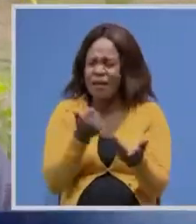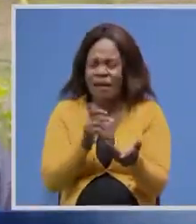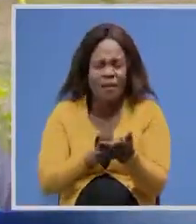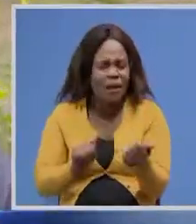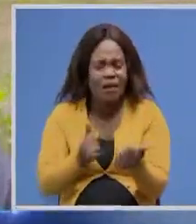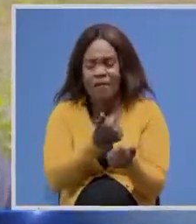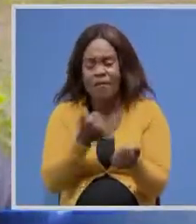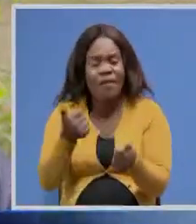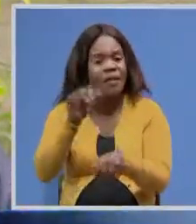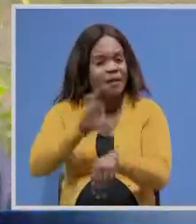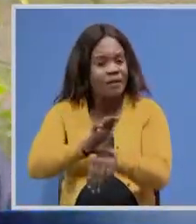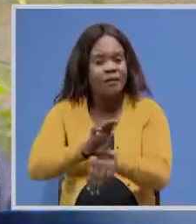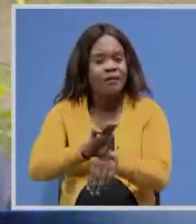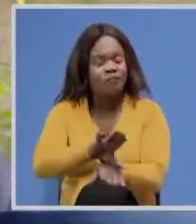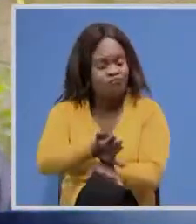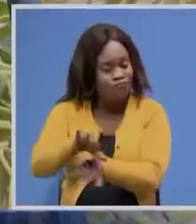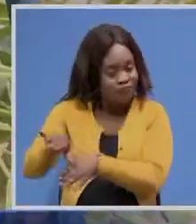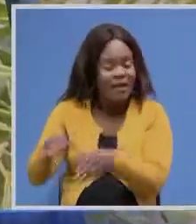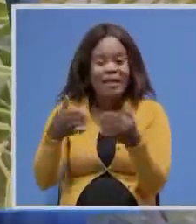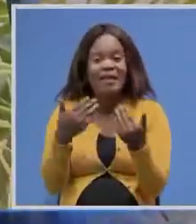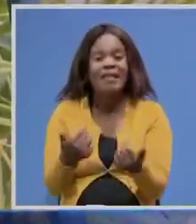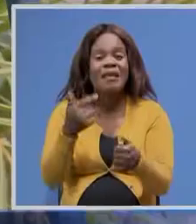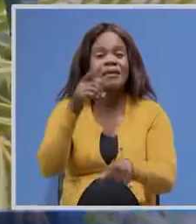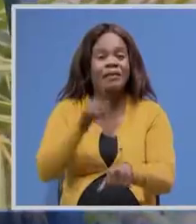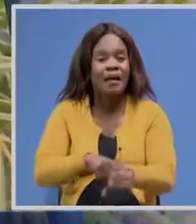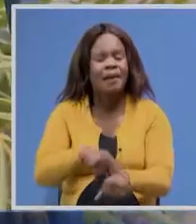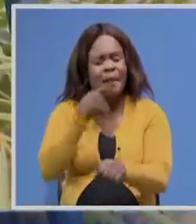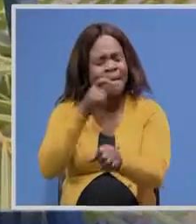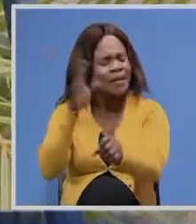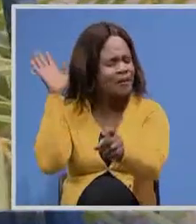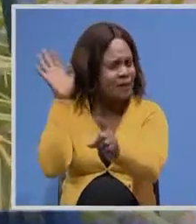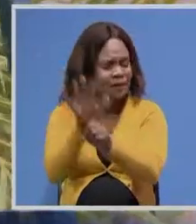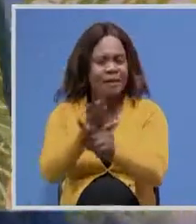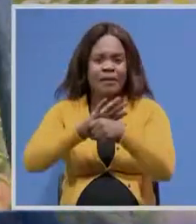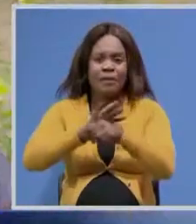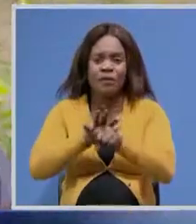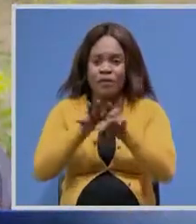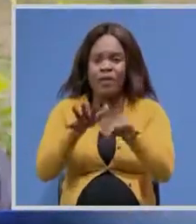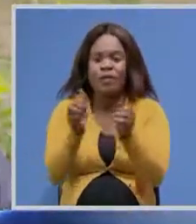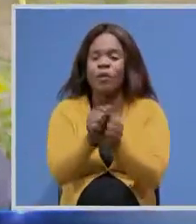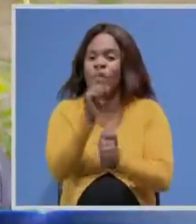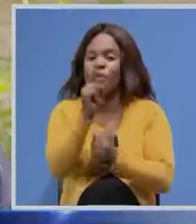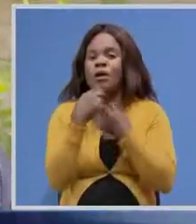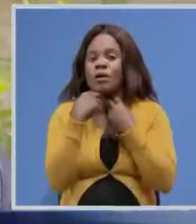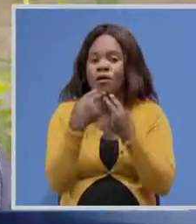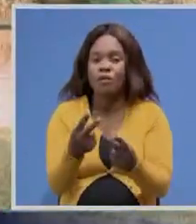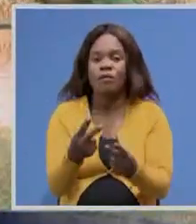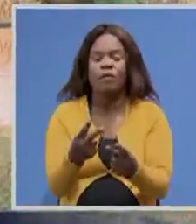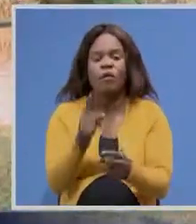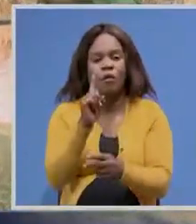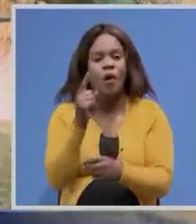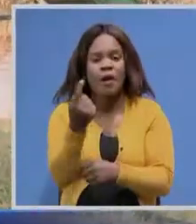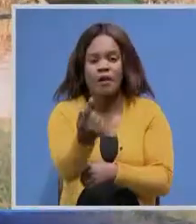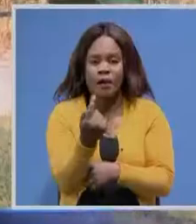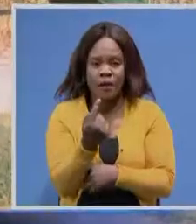church, this time we need to attack COVID-19 with one voice, with one approach.